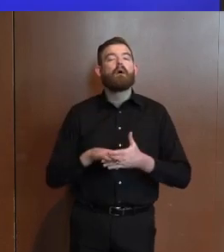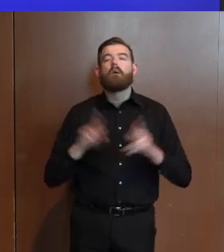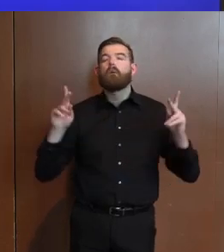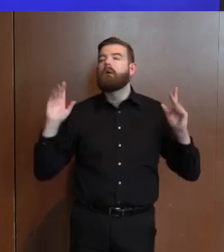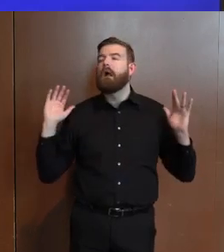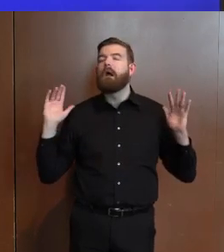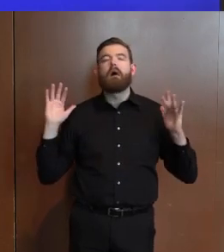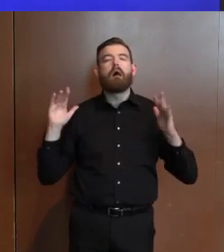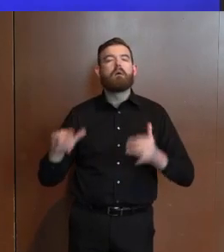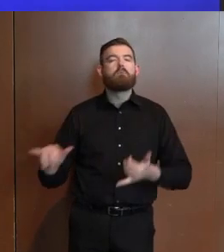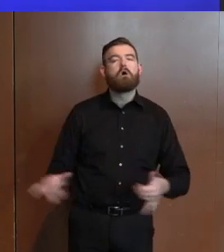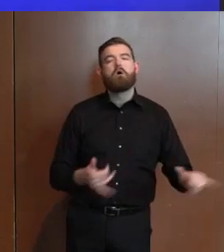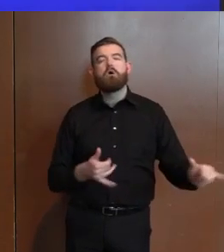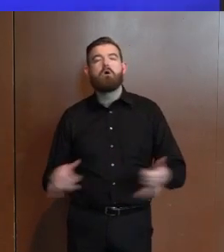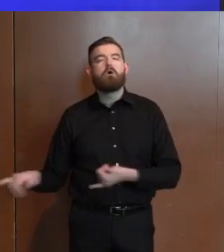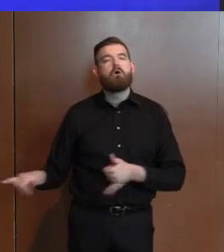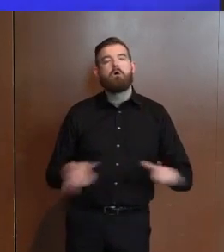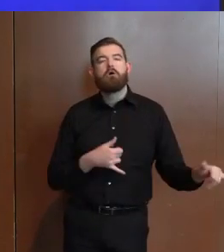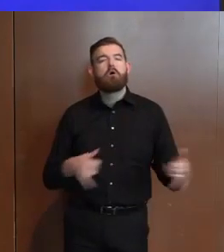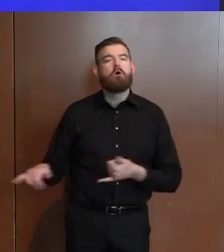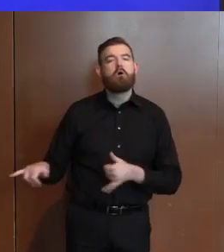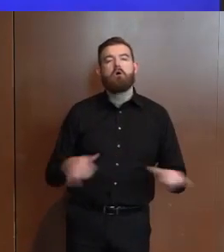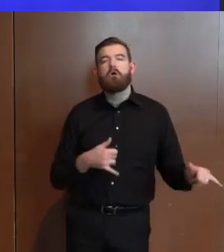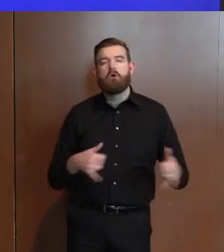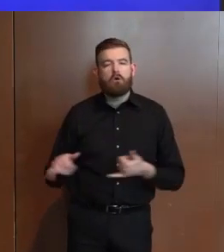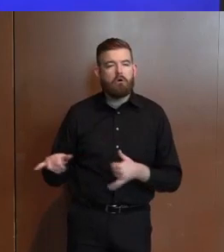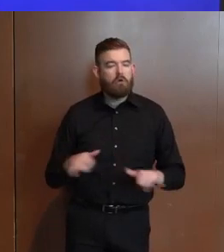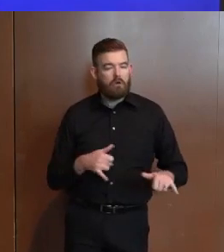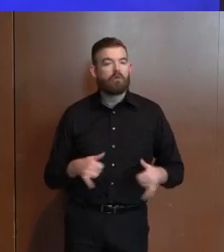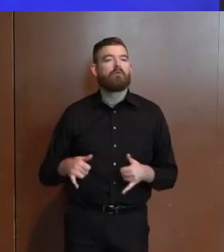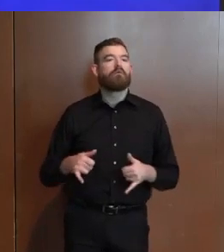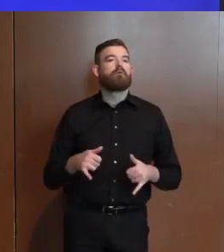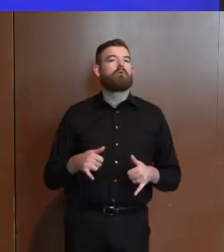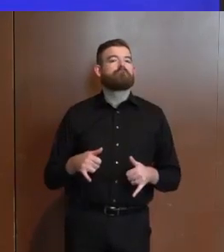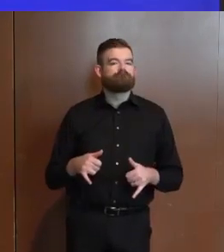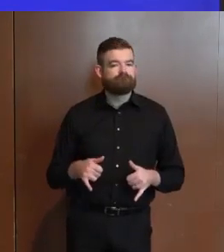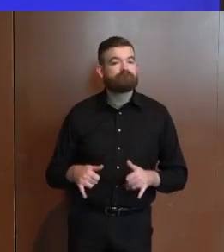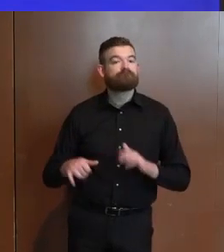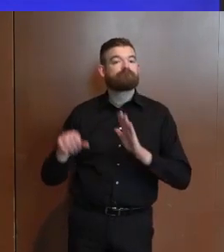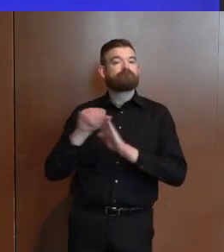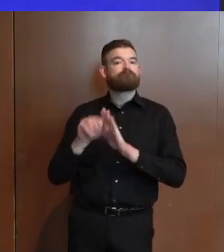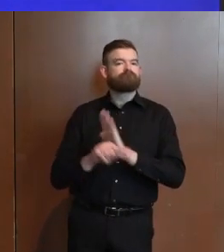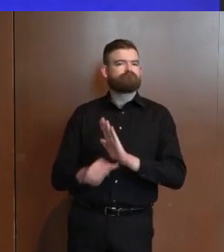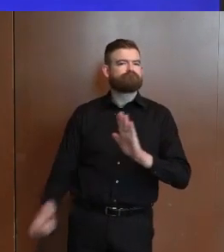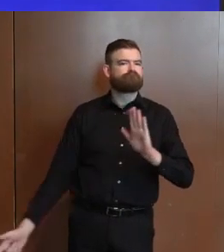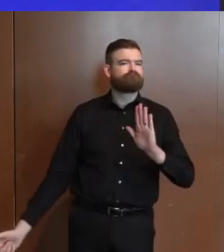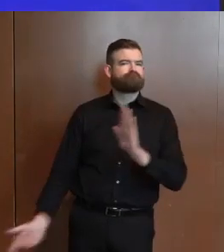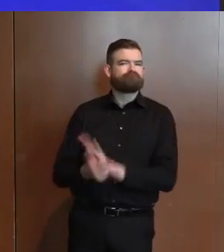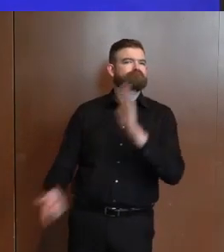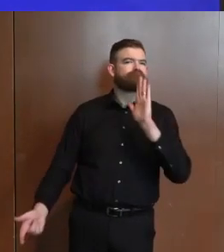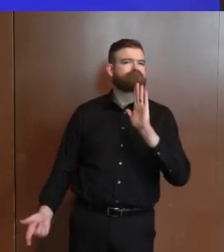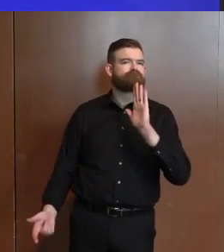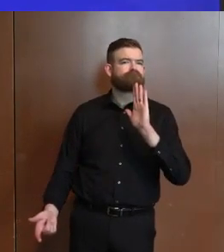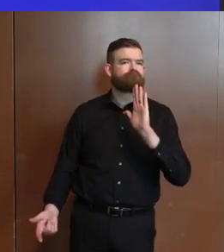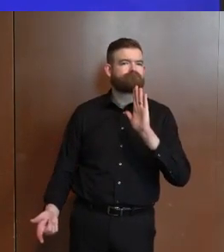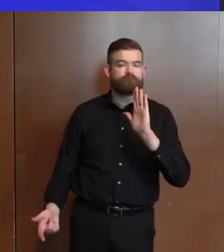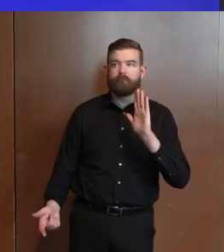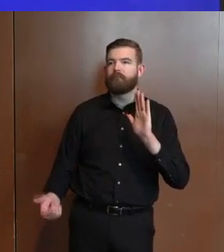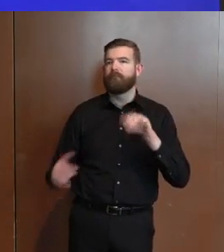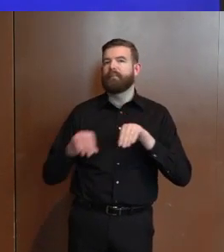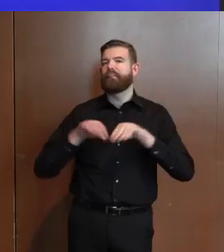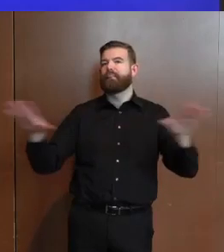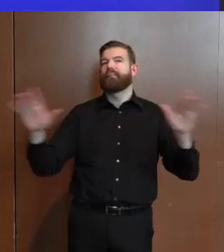passing a statewide ban, but especially those images became iconic, really. It wasn't yesterday. I have to say it wasn't only Florida. I wasn't